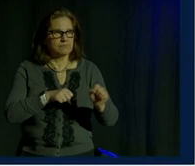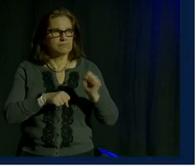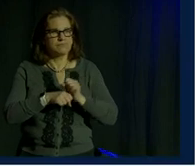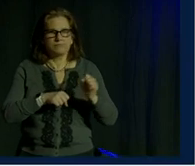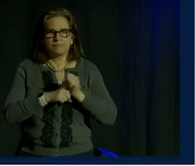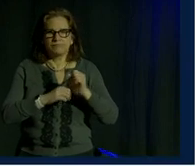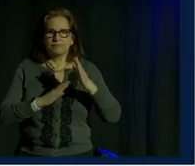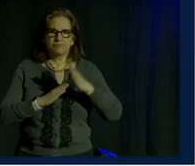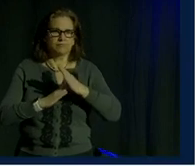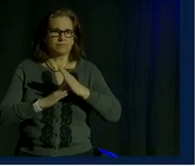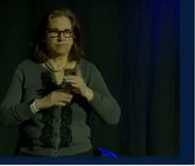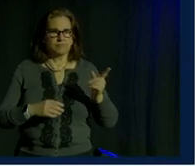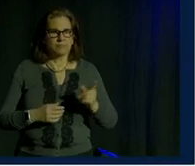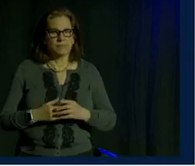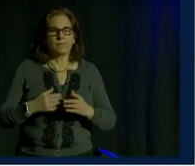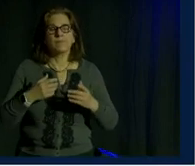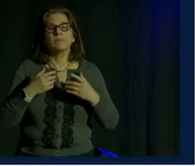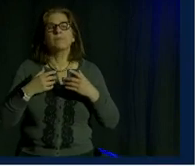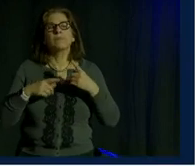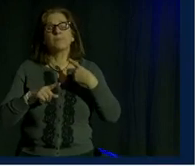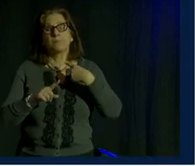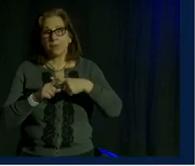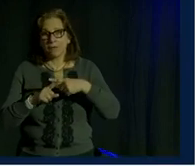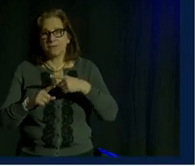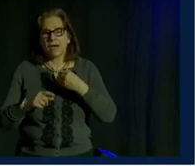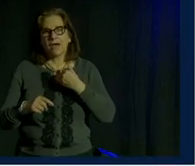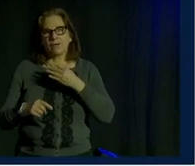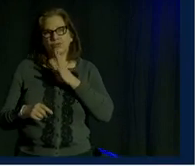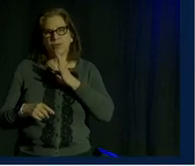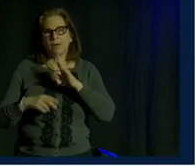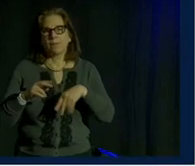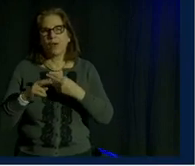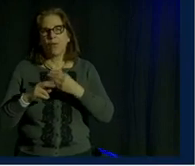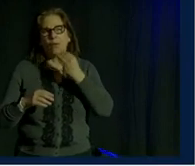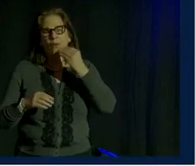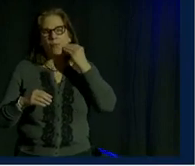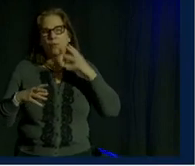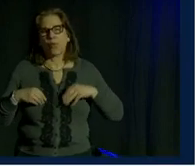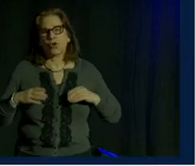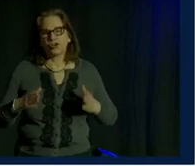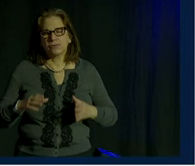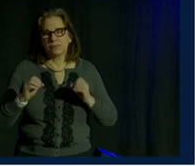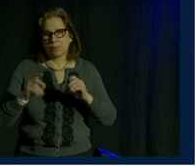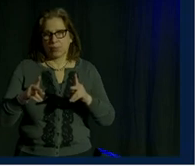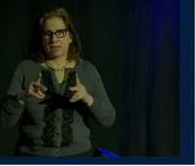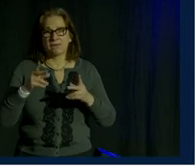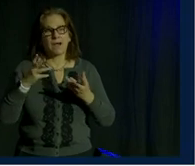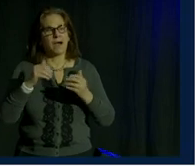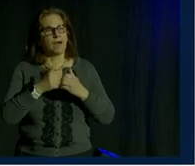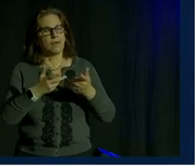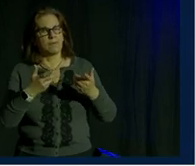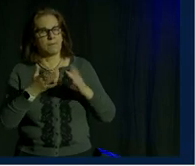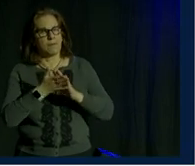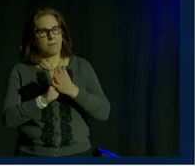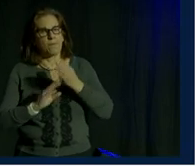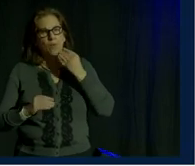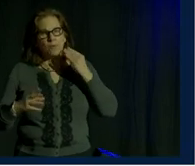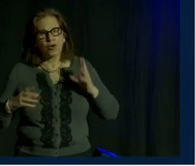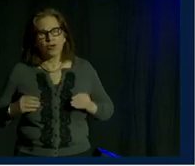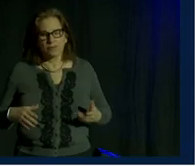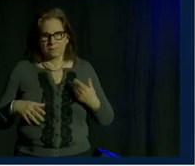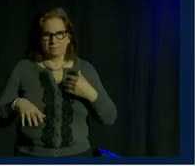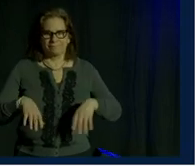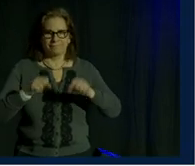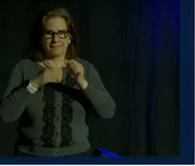homeownership opportunities for those typically not available to avail themselves of them. Through Mayor Bowser's leadership, we continue